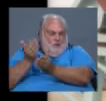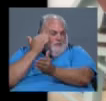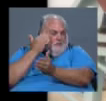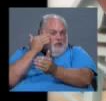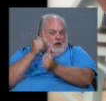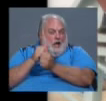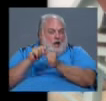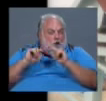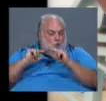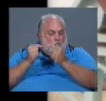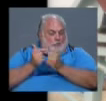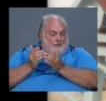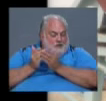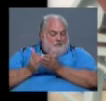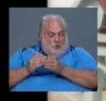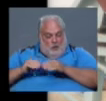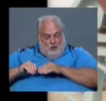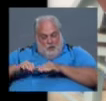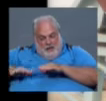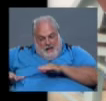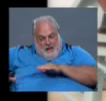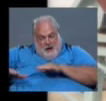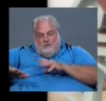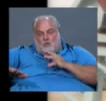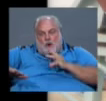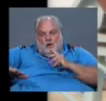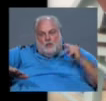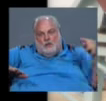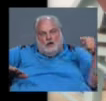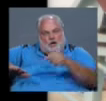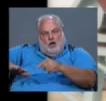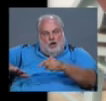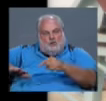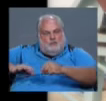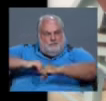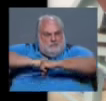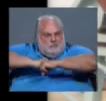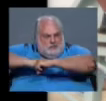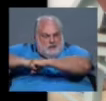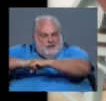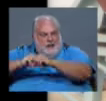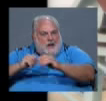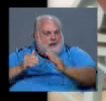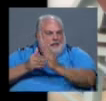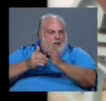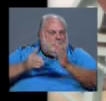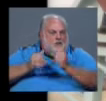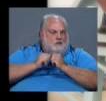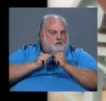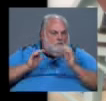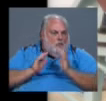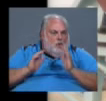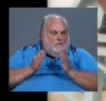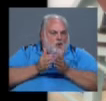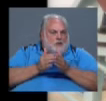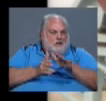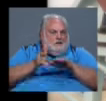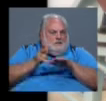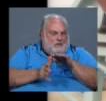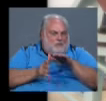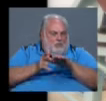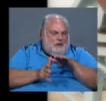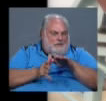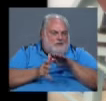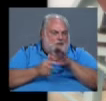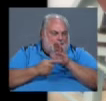we can surge to that area before them, and then we can provide protection against small boats or submarines or things like that. So this shows